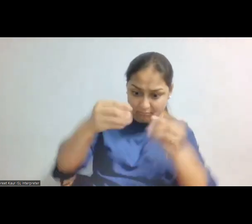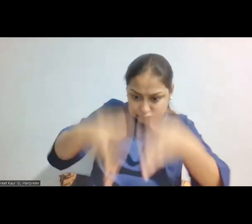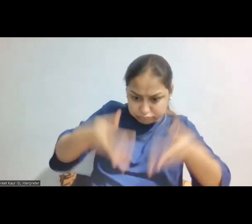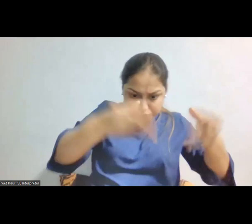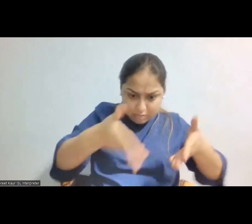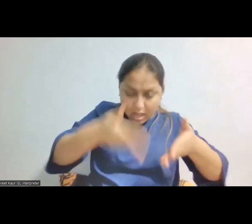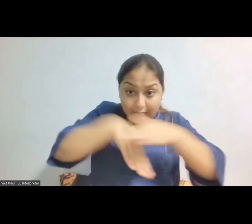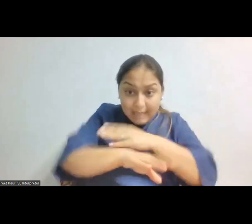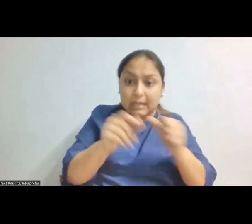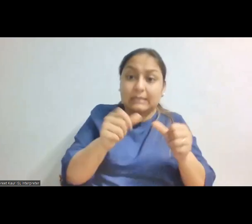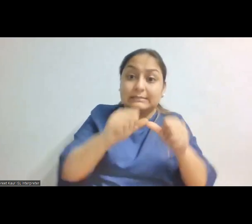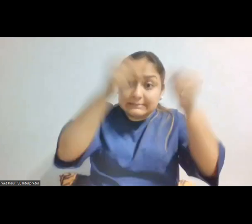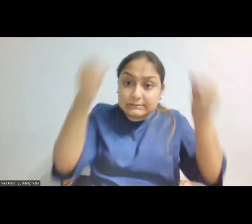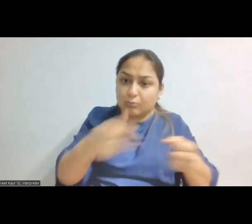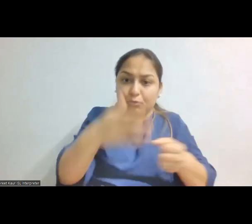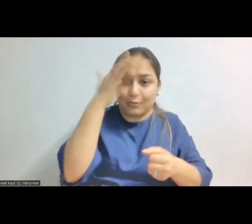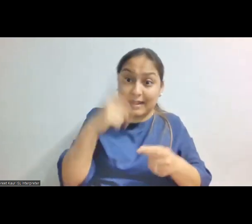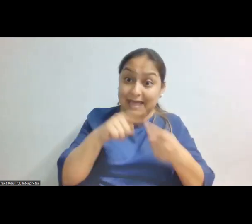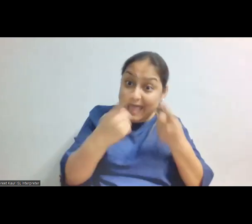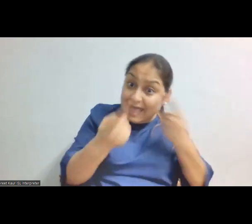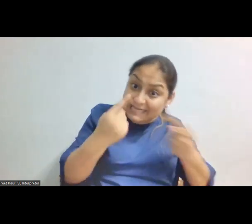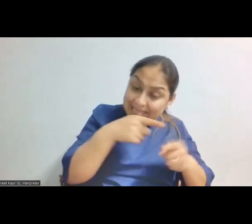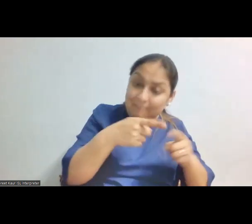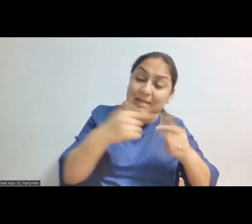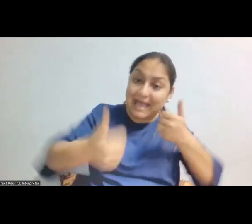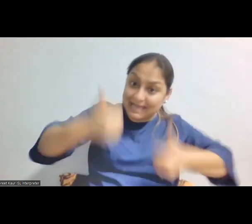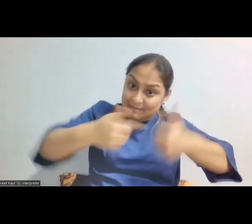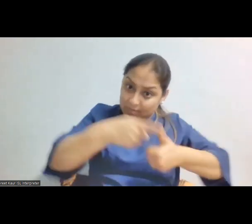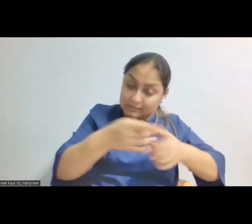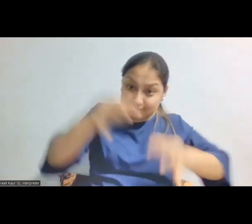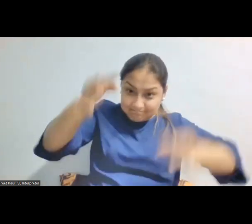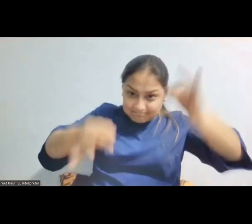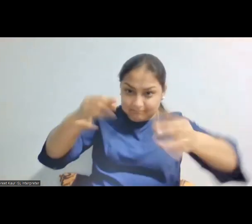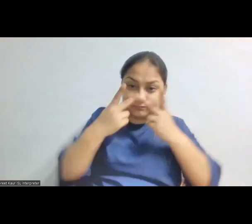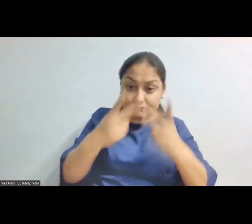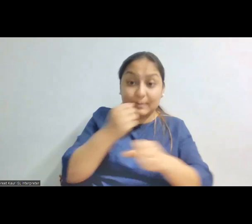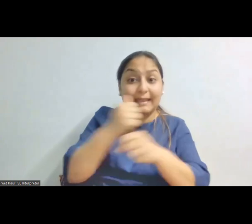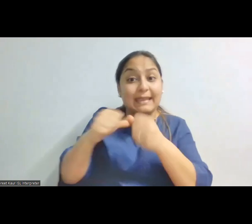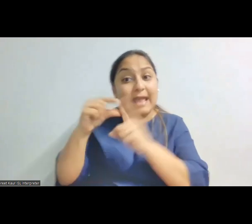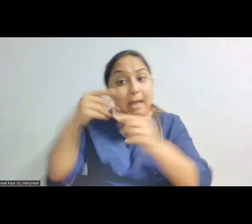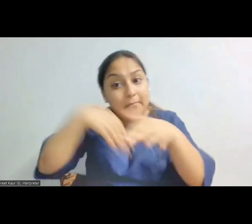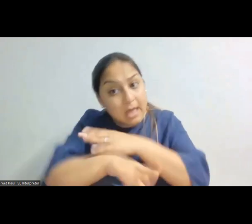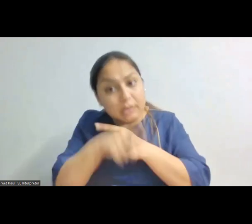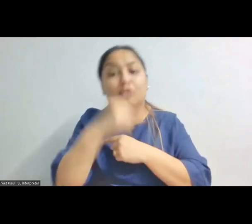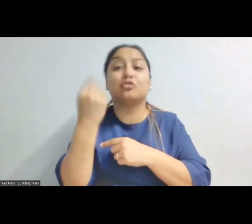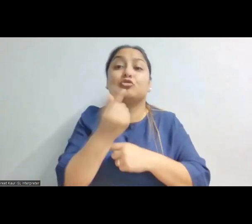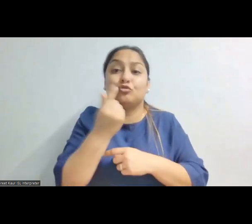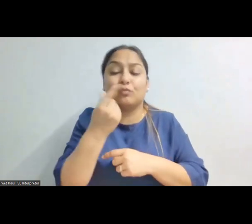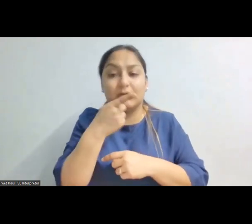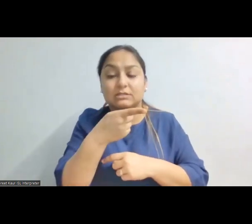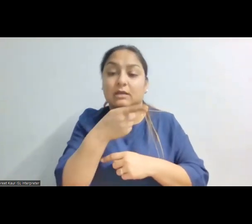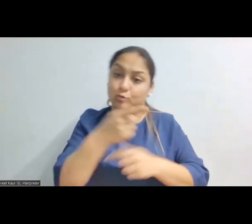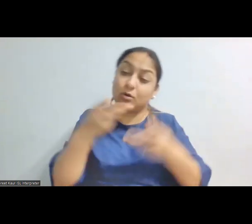Now, this examination, this evaluation gives them the gaps in their universities, and they try to